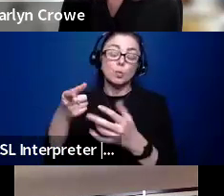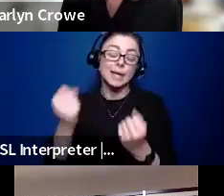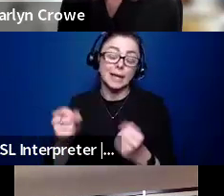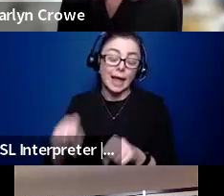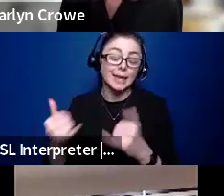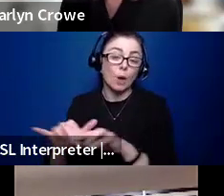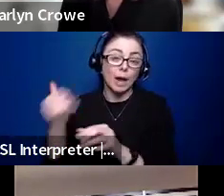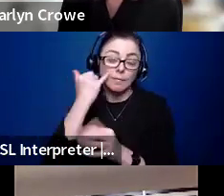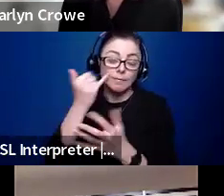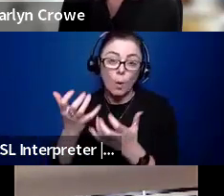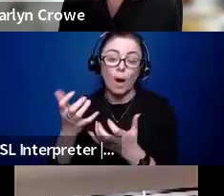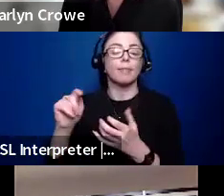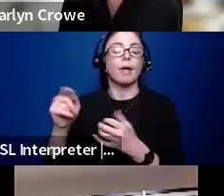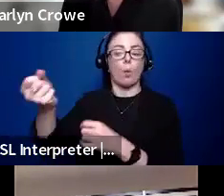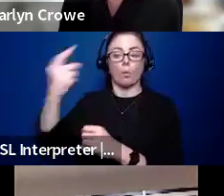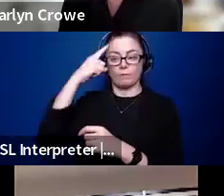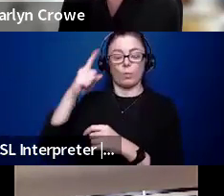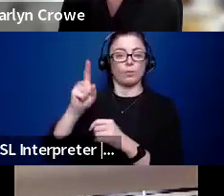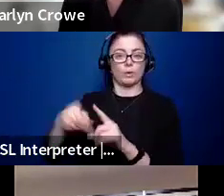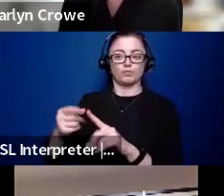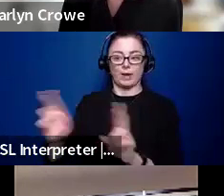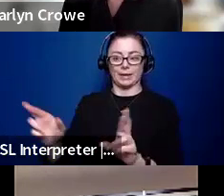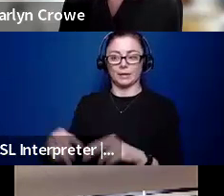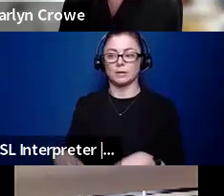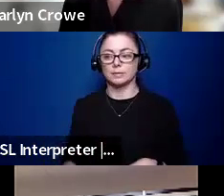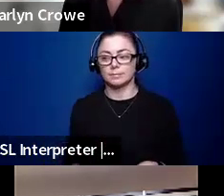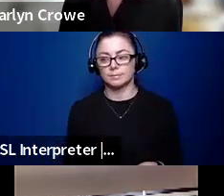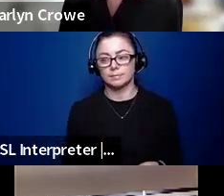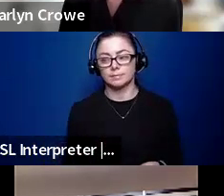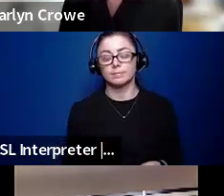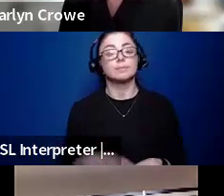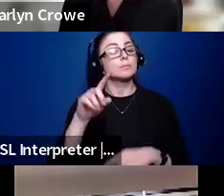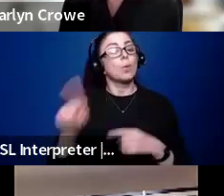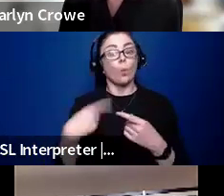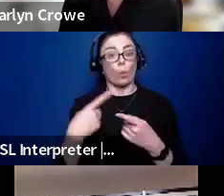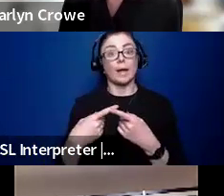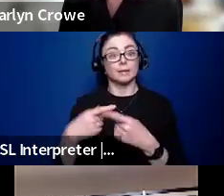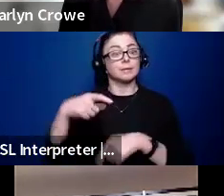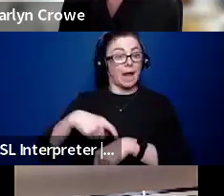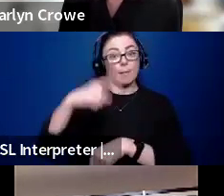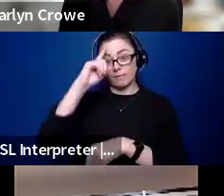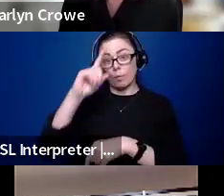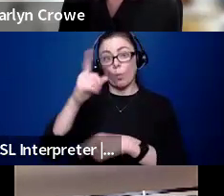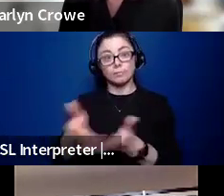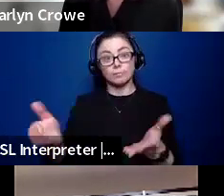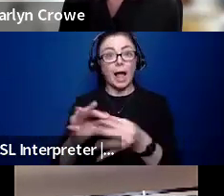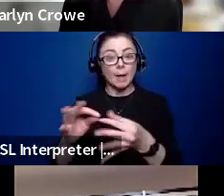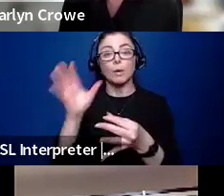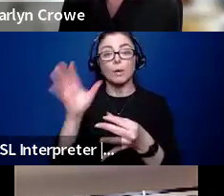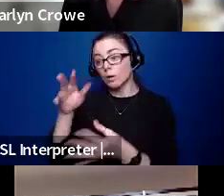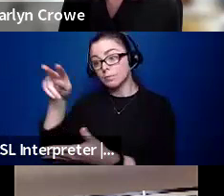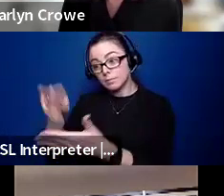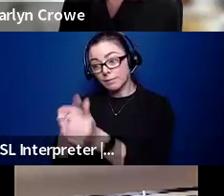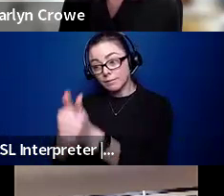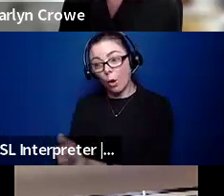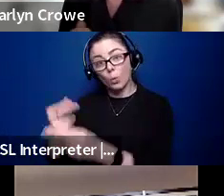When your name does come up, our host Wendy will call on you. So as soon as your name comes up, be ready